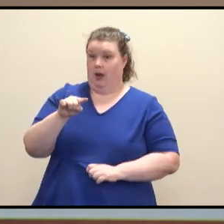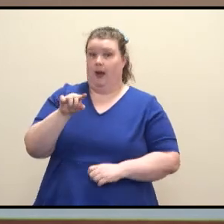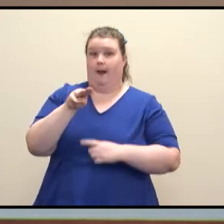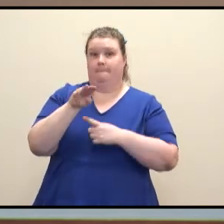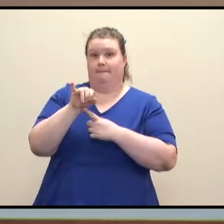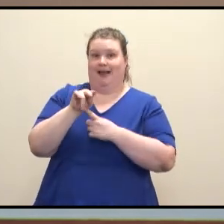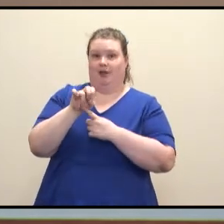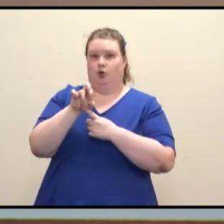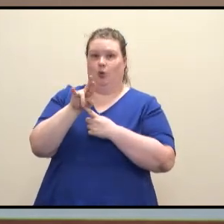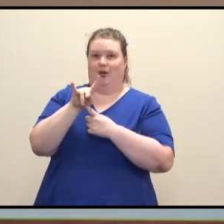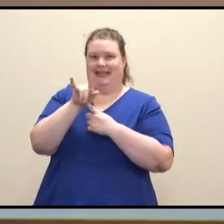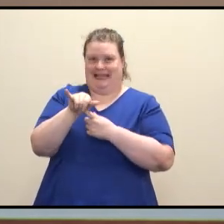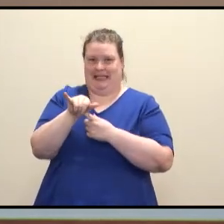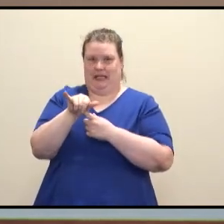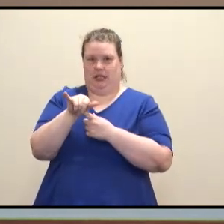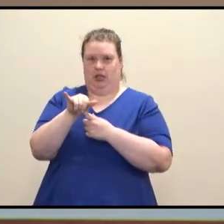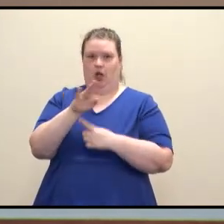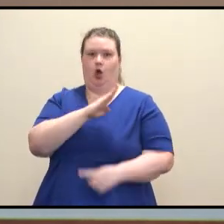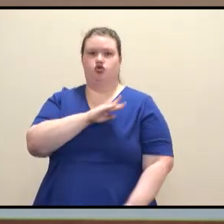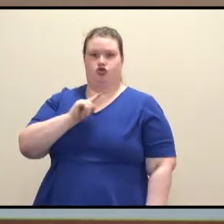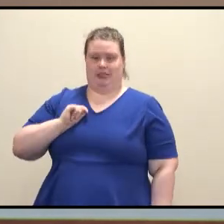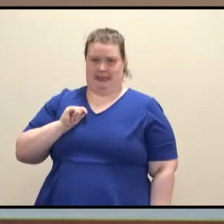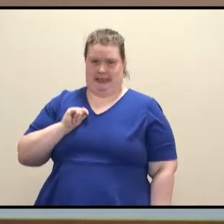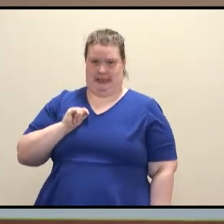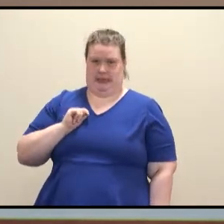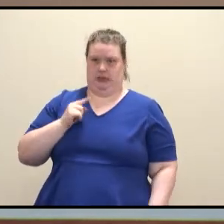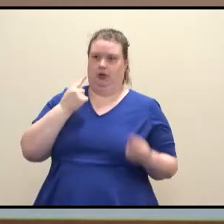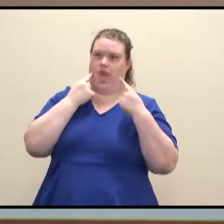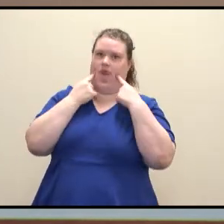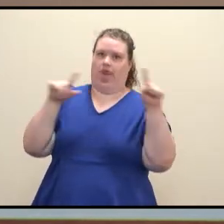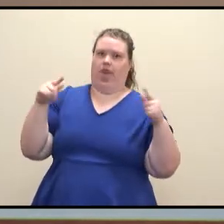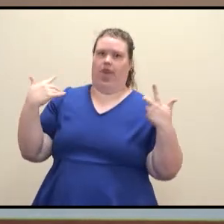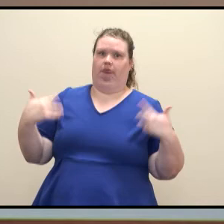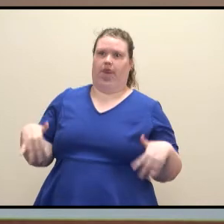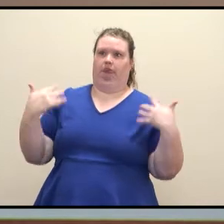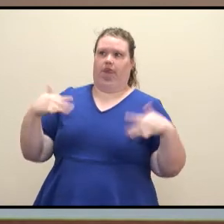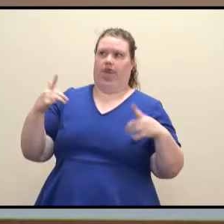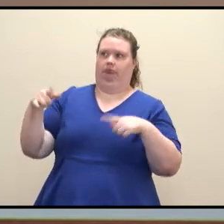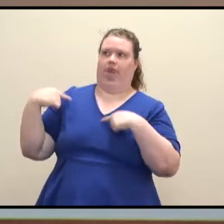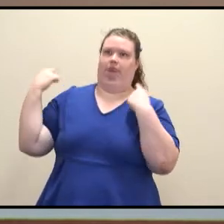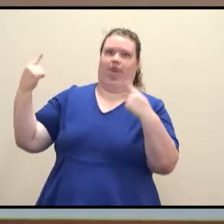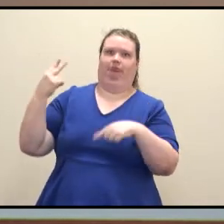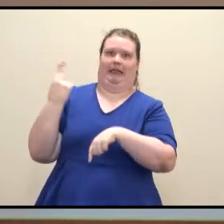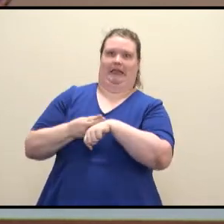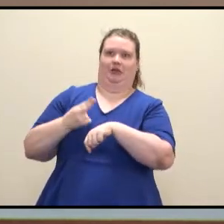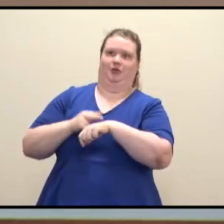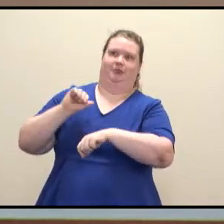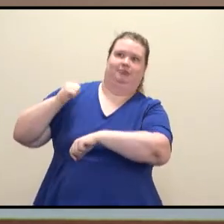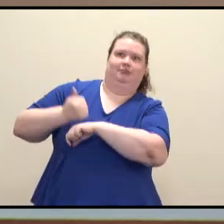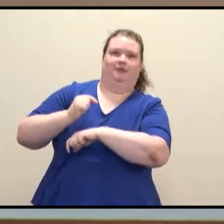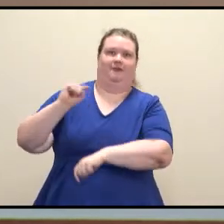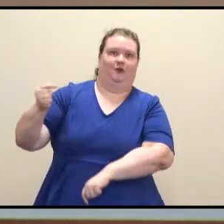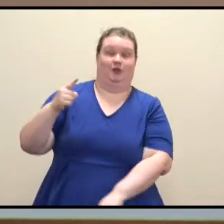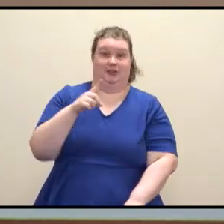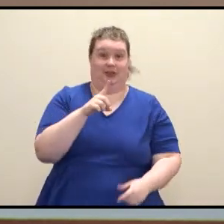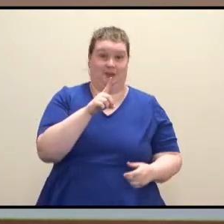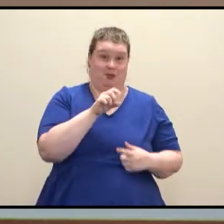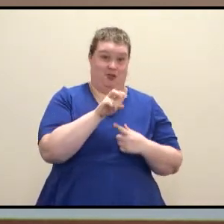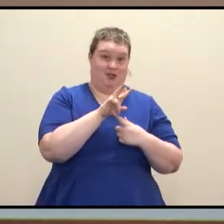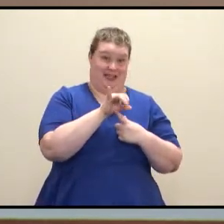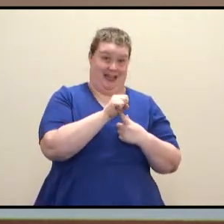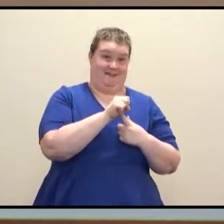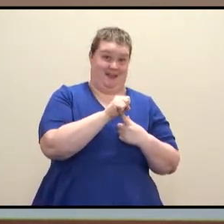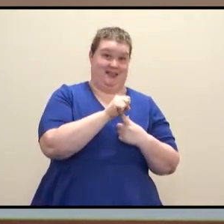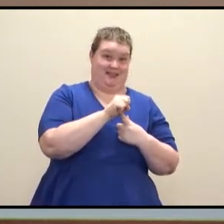trustees, which was a huge feat, huge accomplishment. It's history making. Mr. Davis